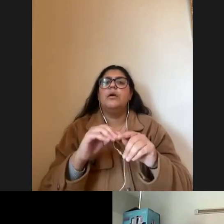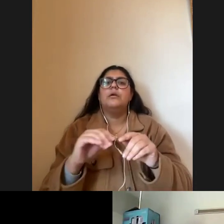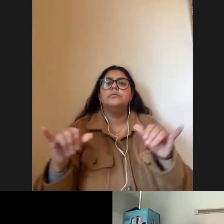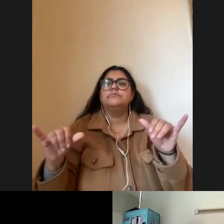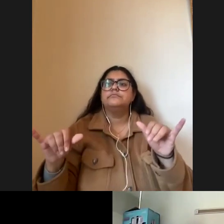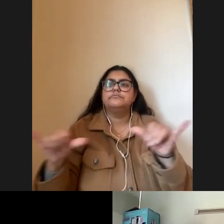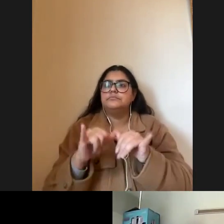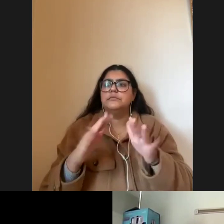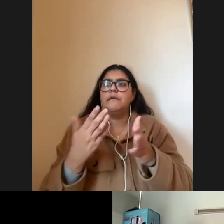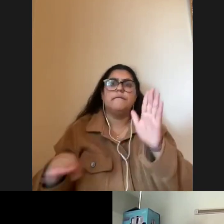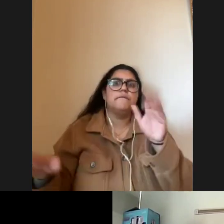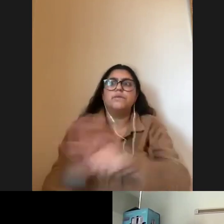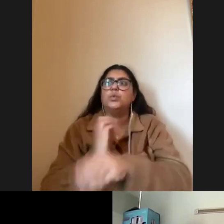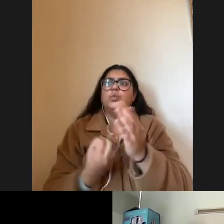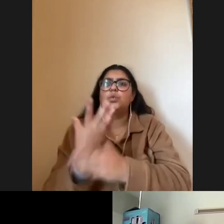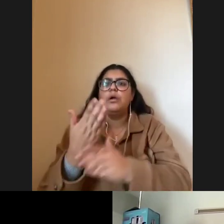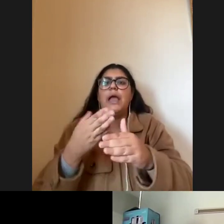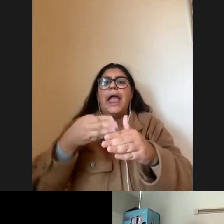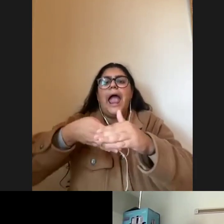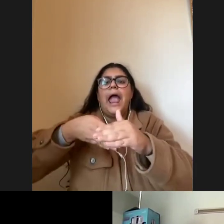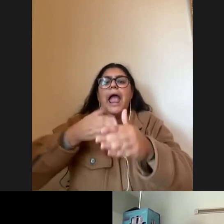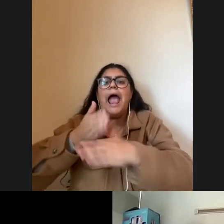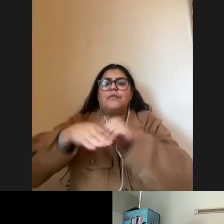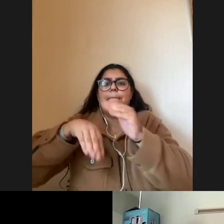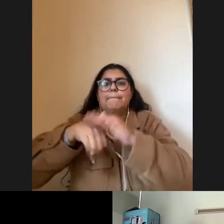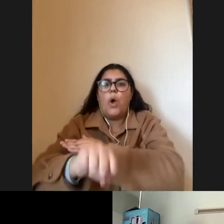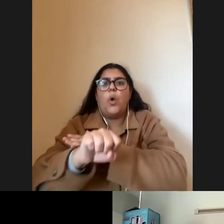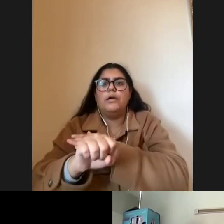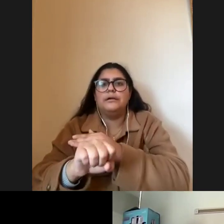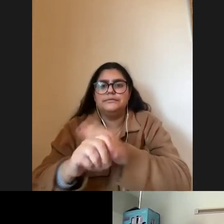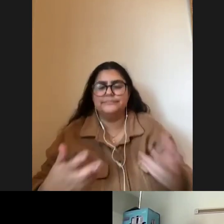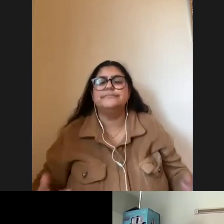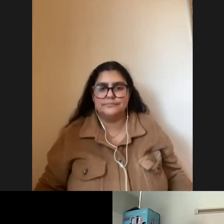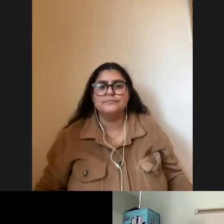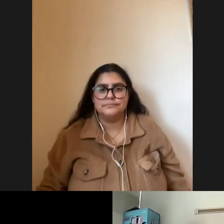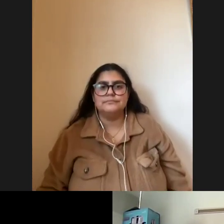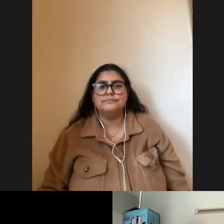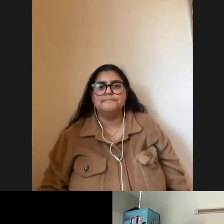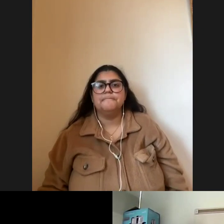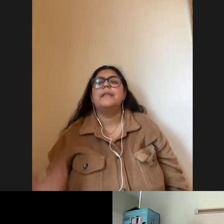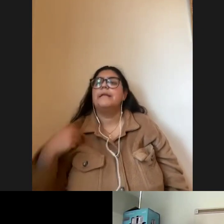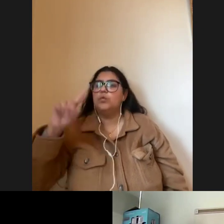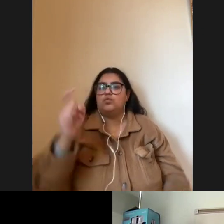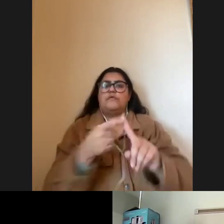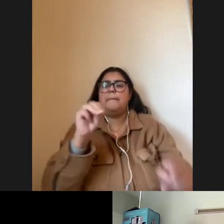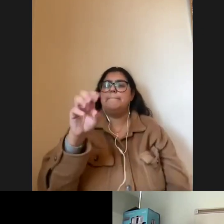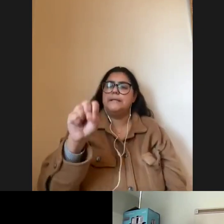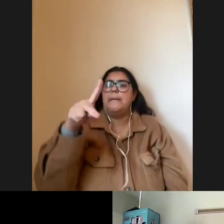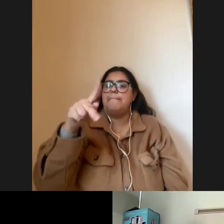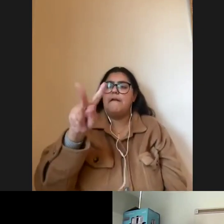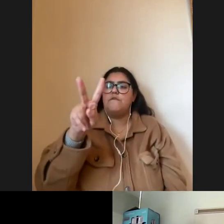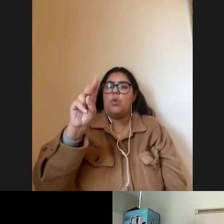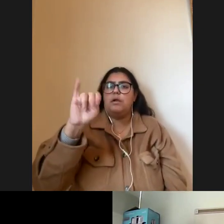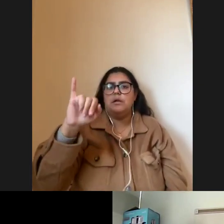maturity shortly after birth, essentially. Cool. We've got a question from Ms. Pavoni's class.